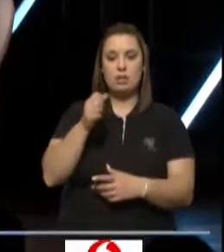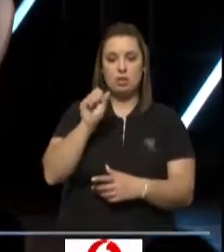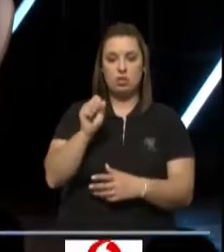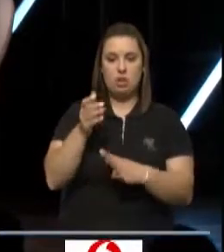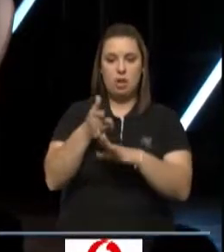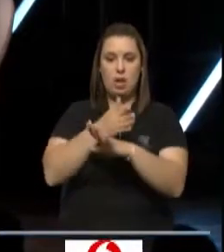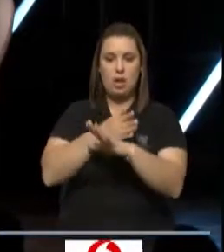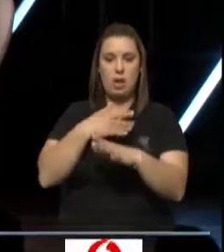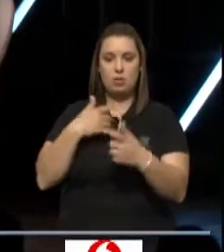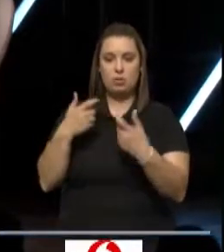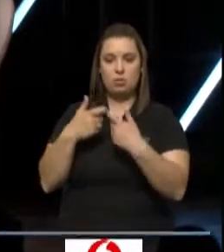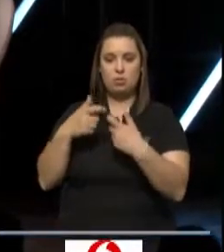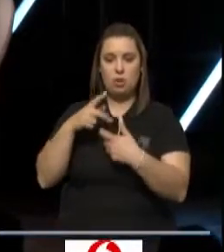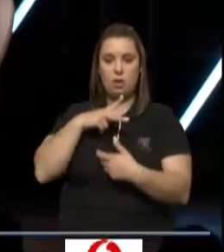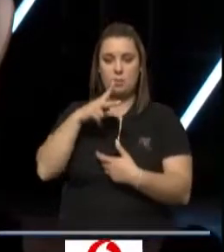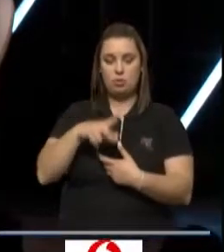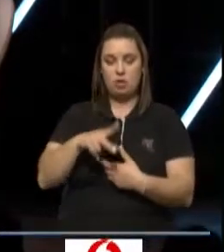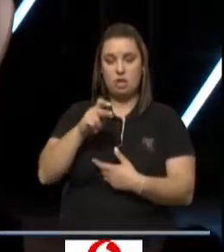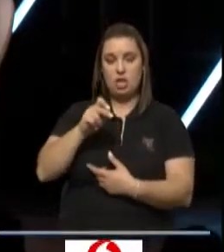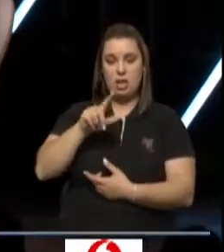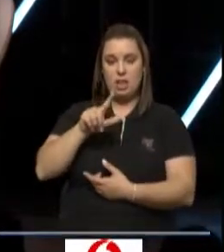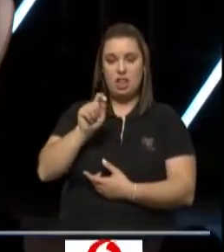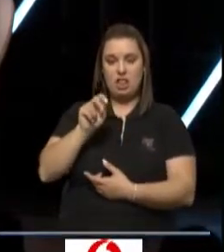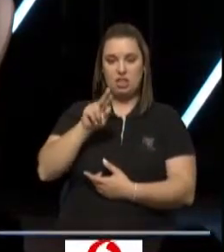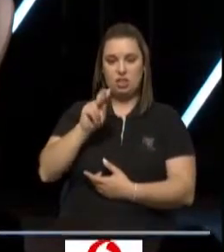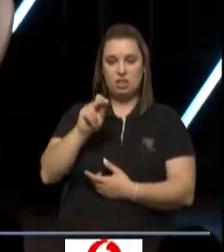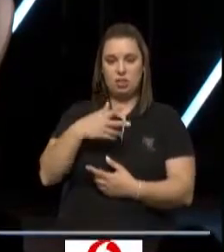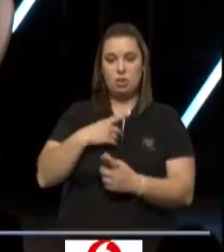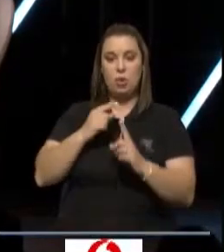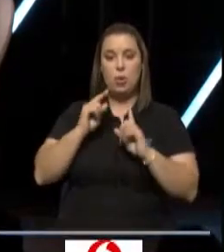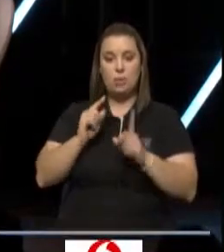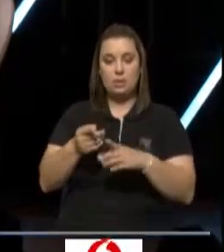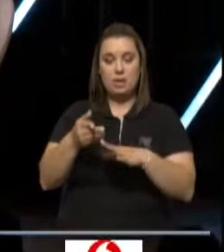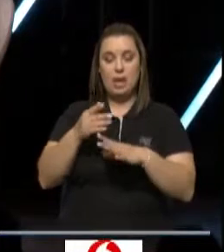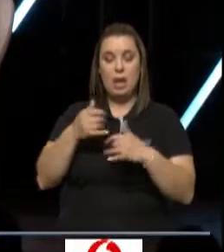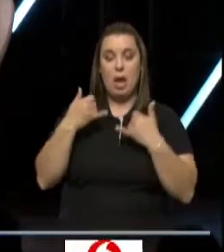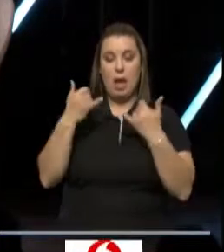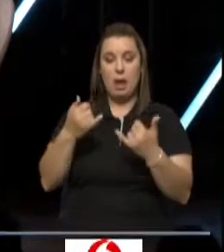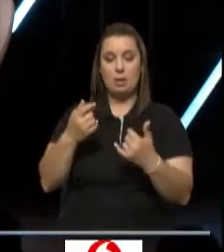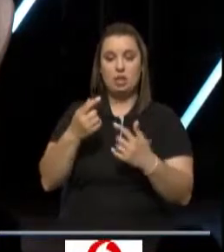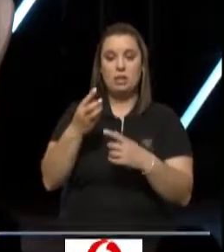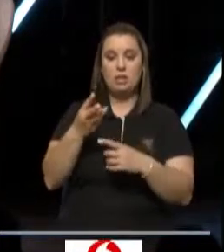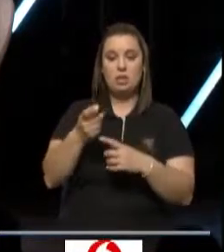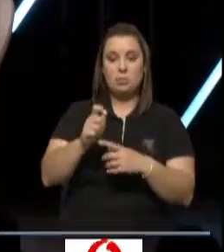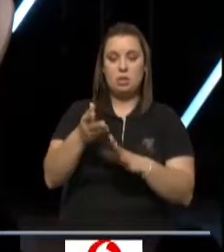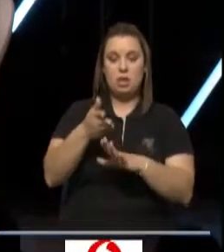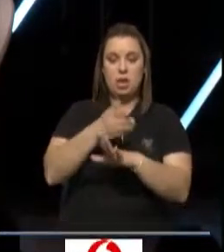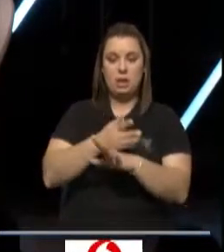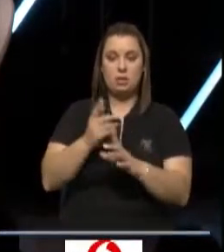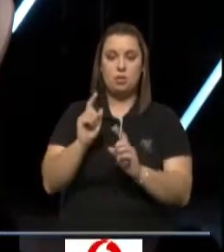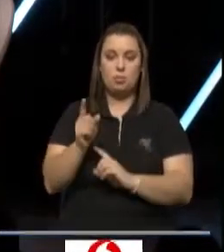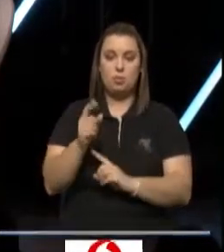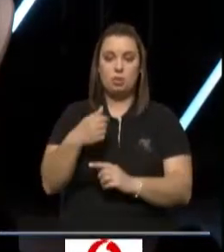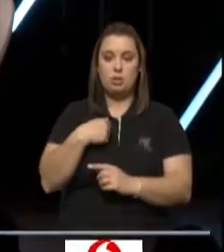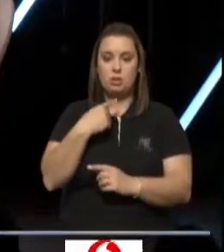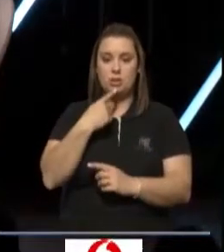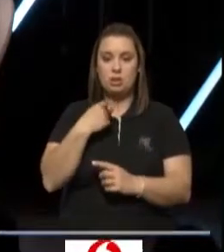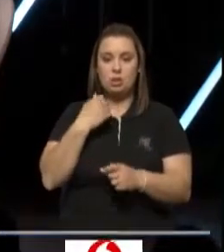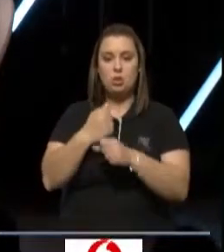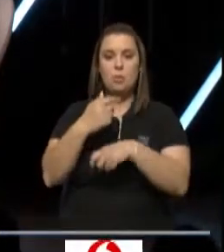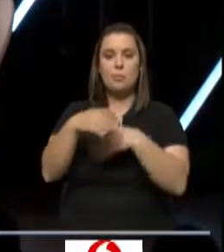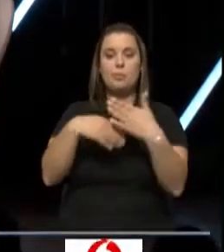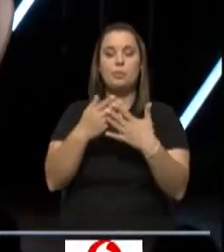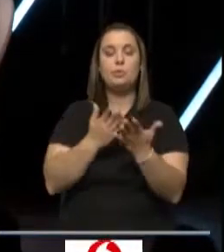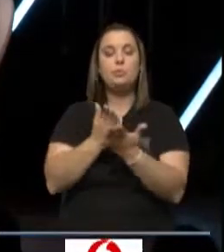and the 5G license. So I started a year later and I finished 3 months before, and I